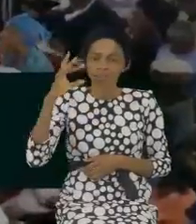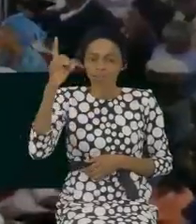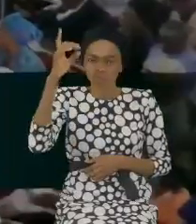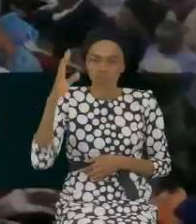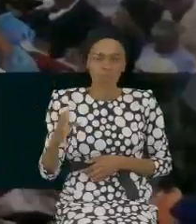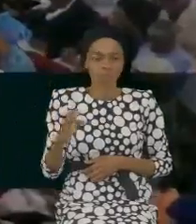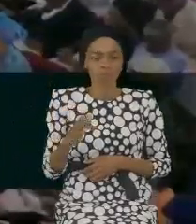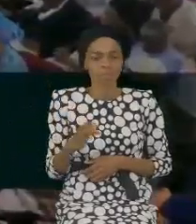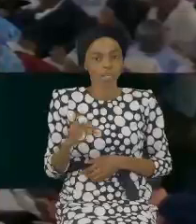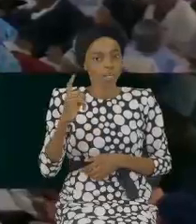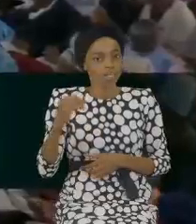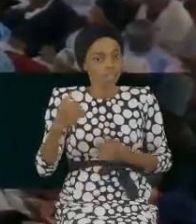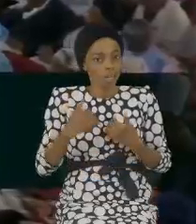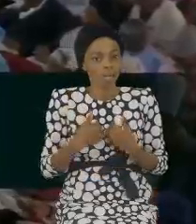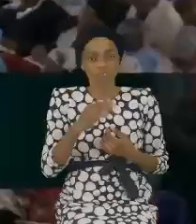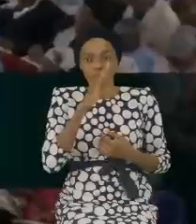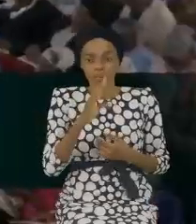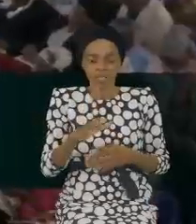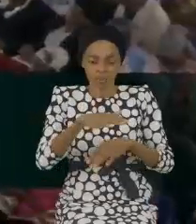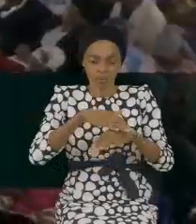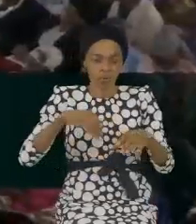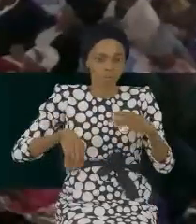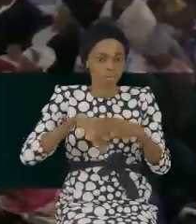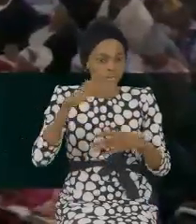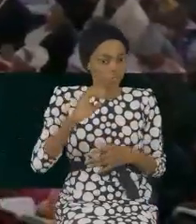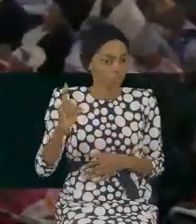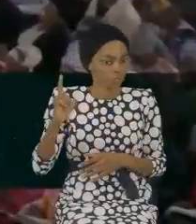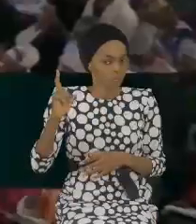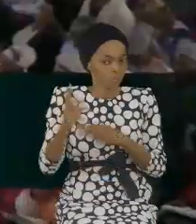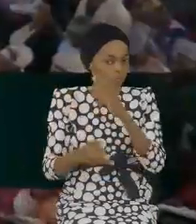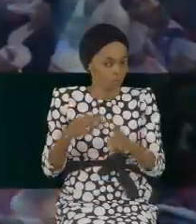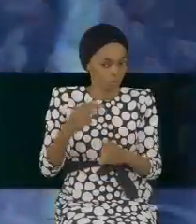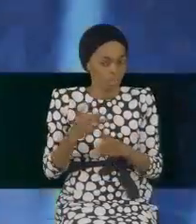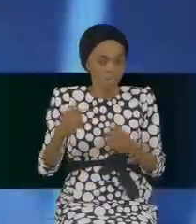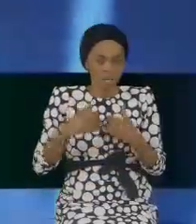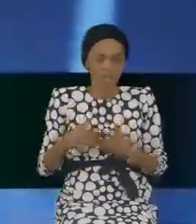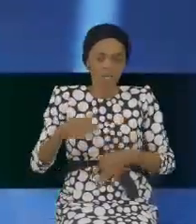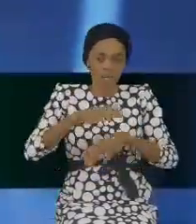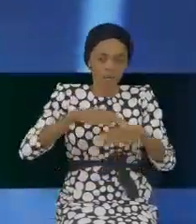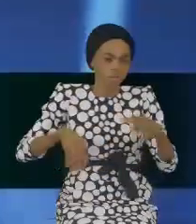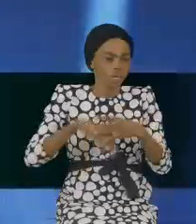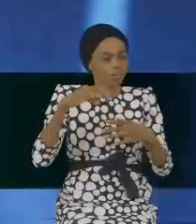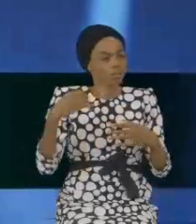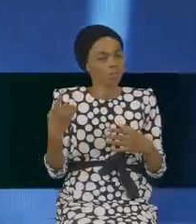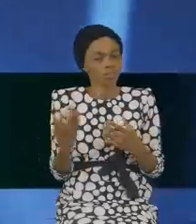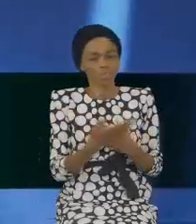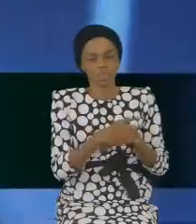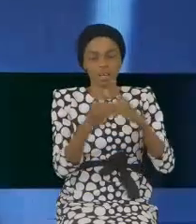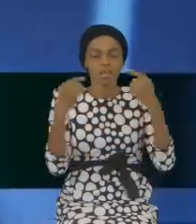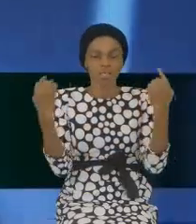They had been called out of the world. They had been called out of their sin. They had been